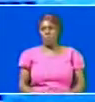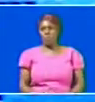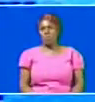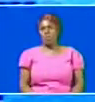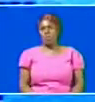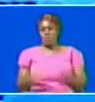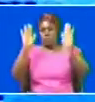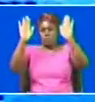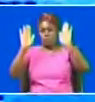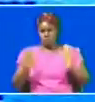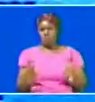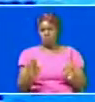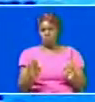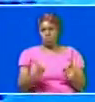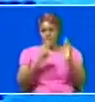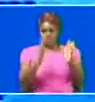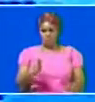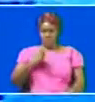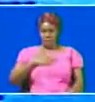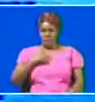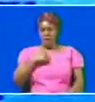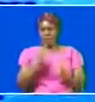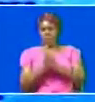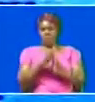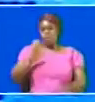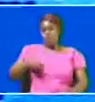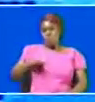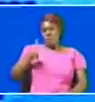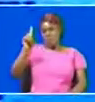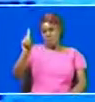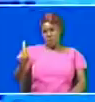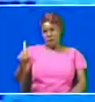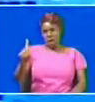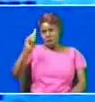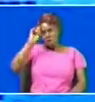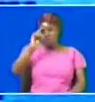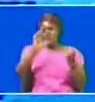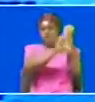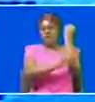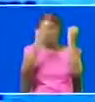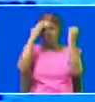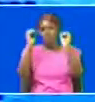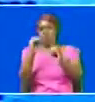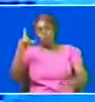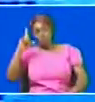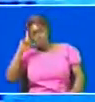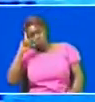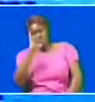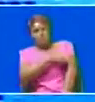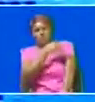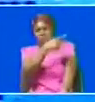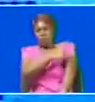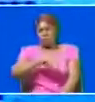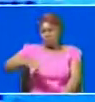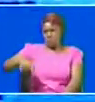Na huko Kisumu, Kevin Ogutu anayo taarifa ya mwanadada mmoja ambaye uraia wake haujulikani baada ya kulazwa katika hospitali ya rufaa